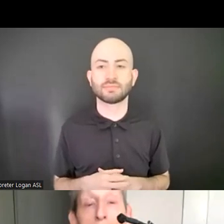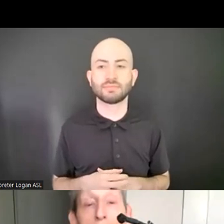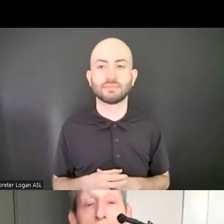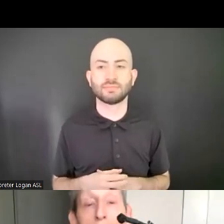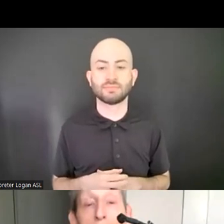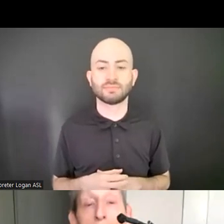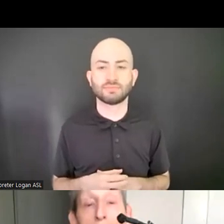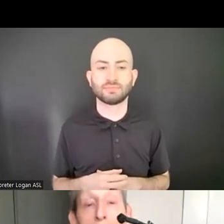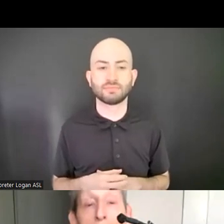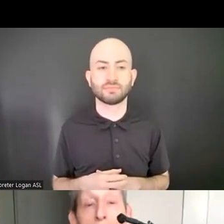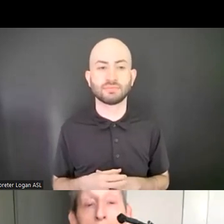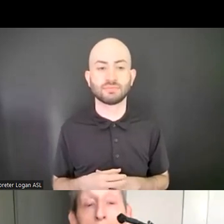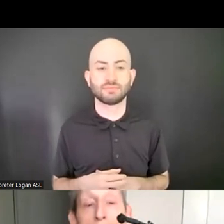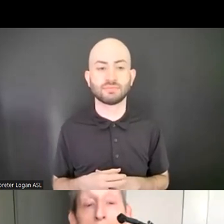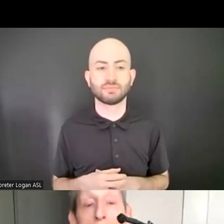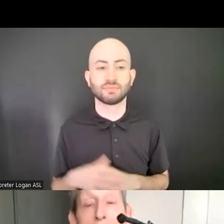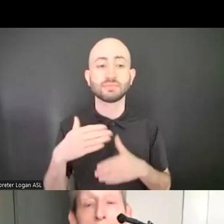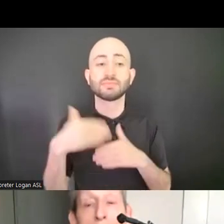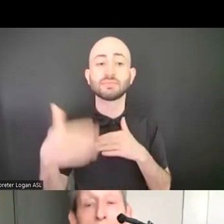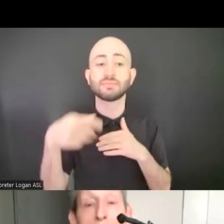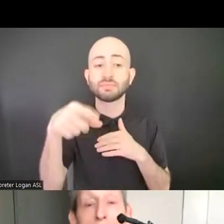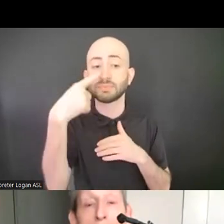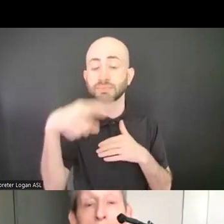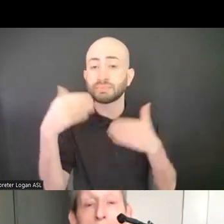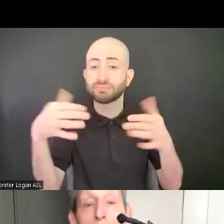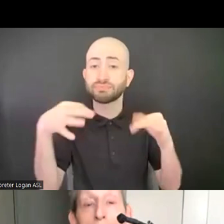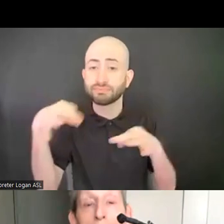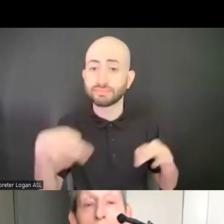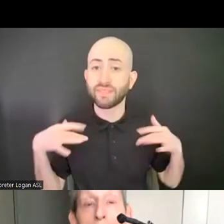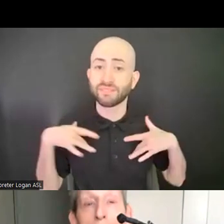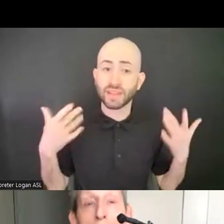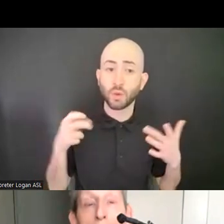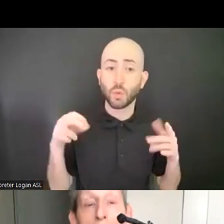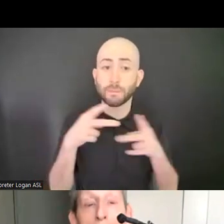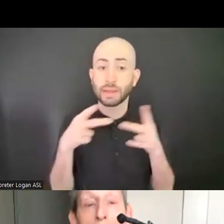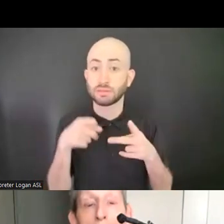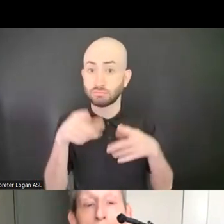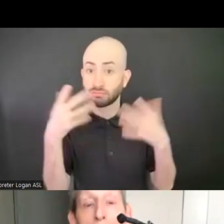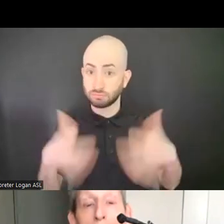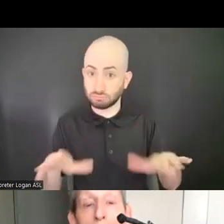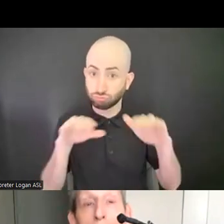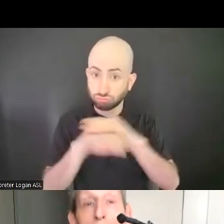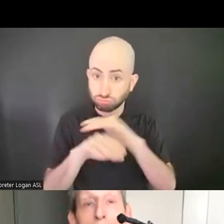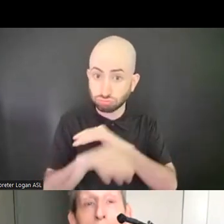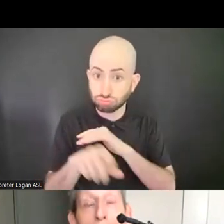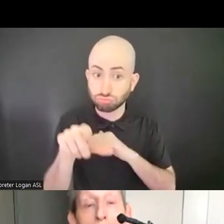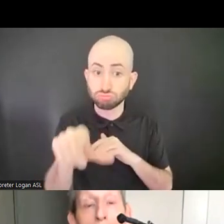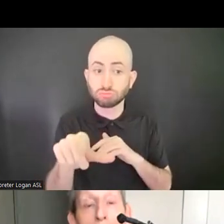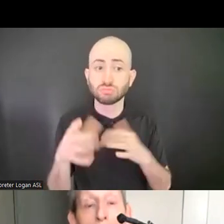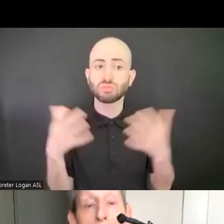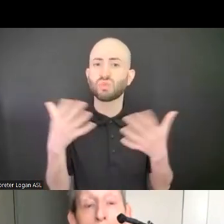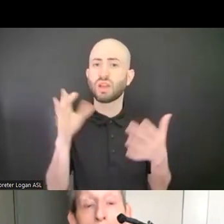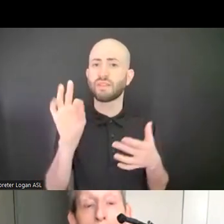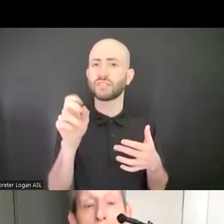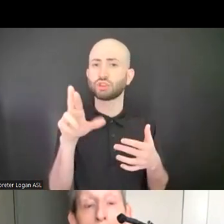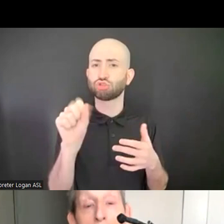next will you describe an event or space that you found accessible what features made it accessible for you